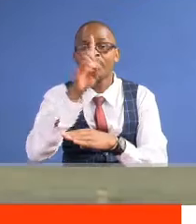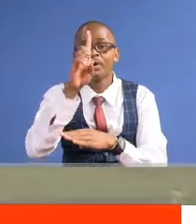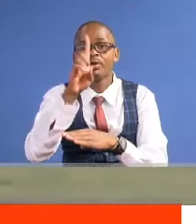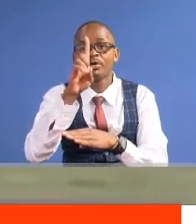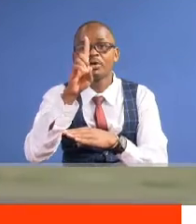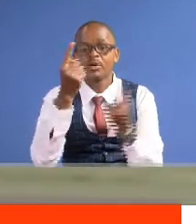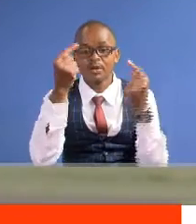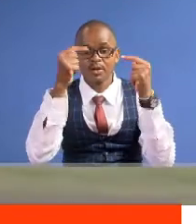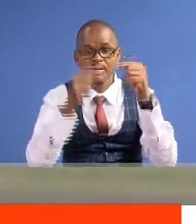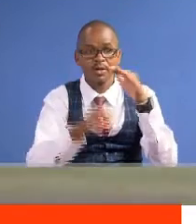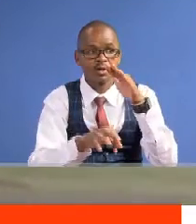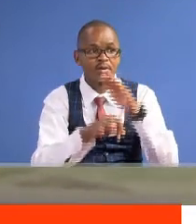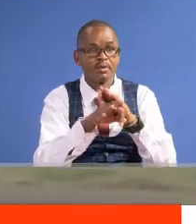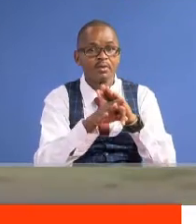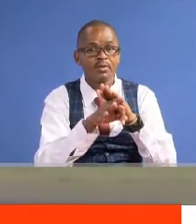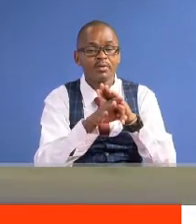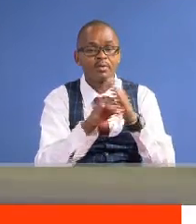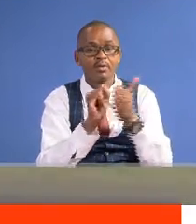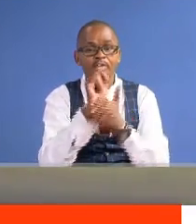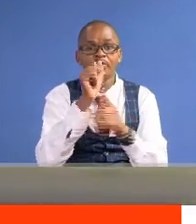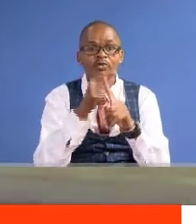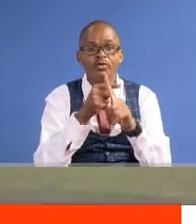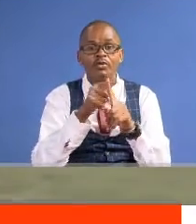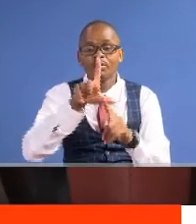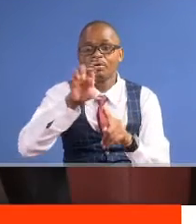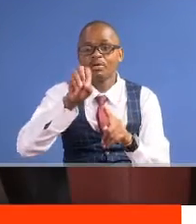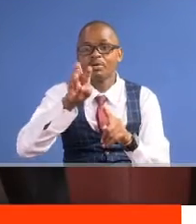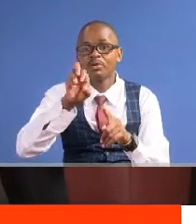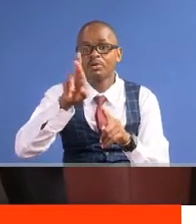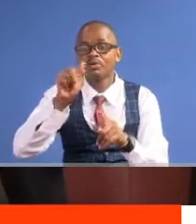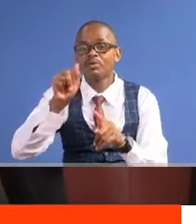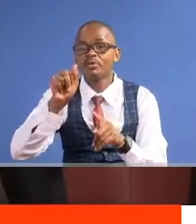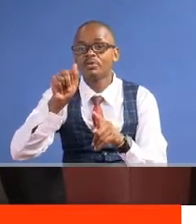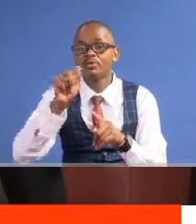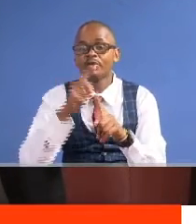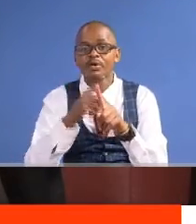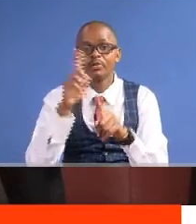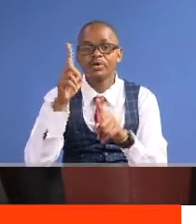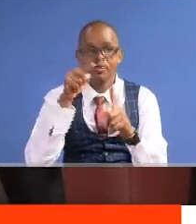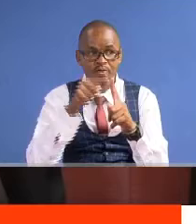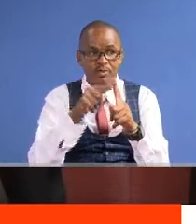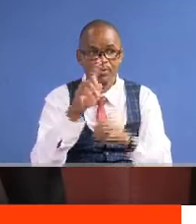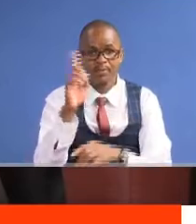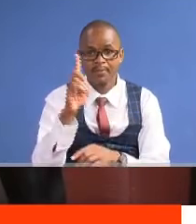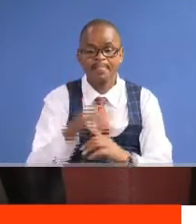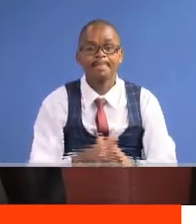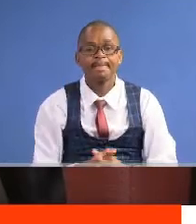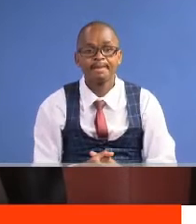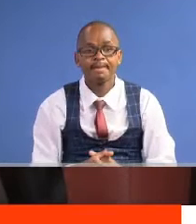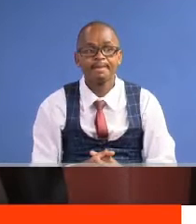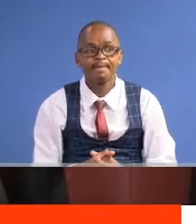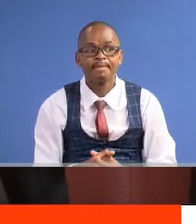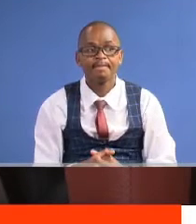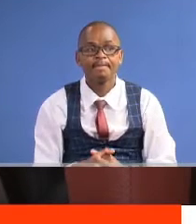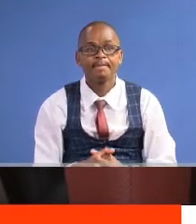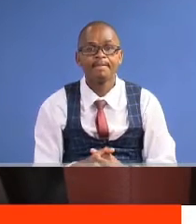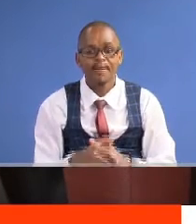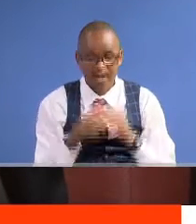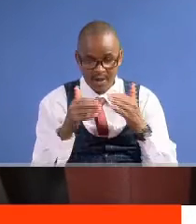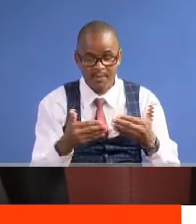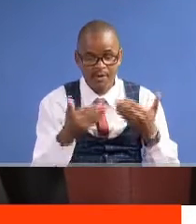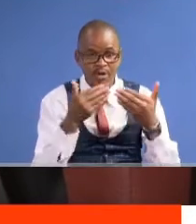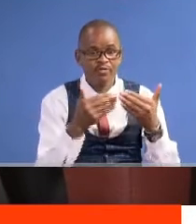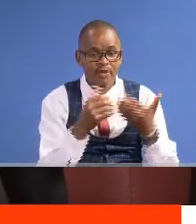its tires came off. The plane was en route from Lodwar to Nairobi. With effect from today, Mr. Chairman, a